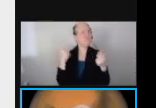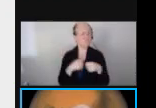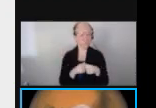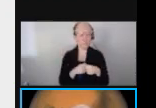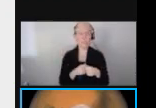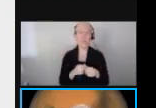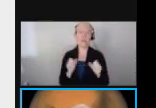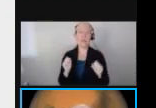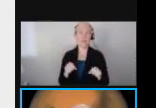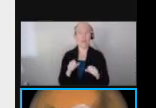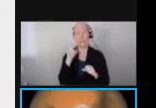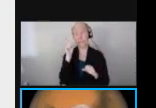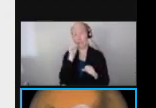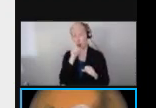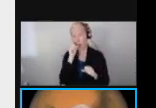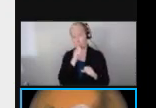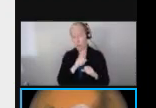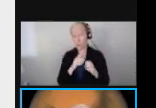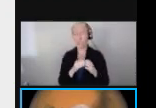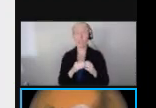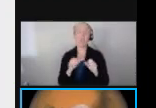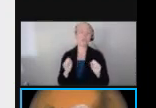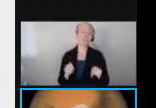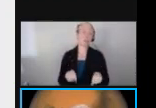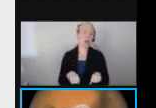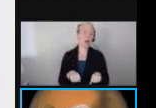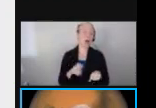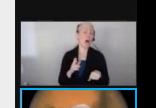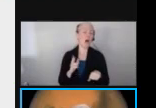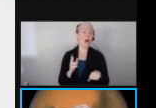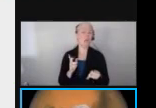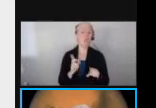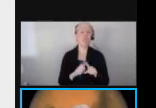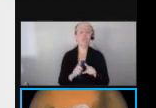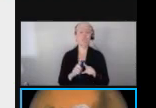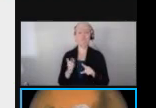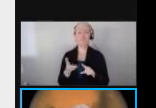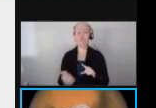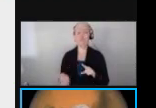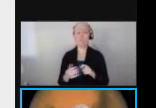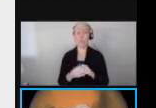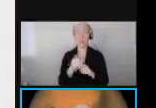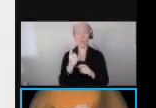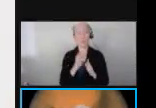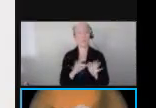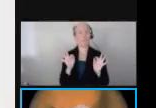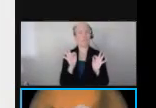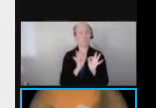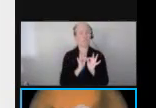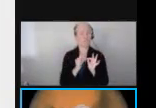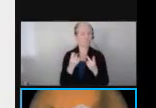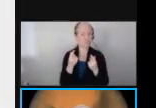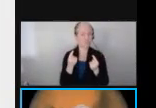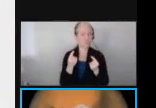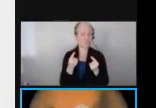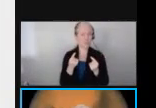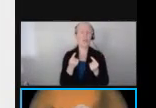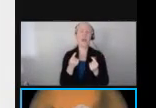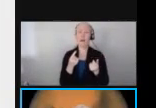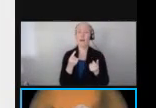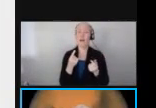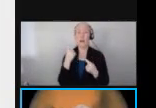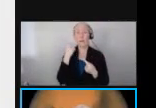do simulations. We can do a number of different things. One of the most important things we can do is look at longer duration